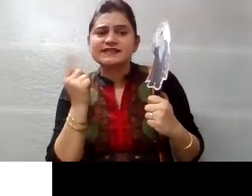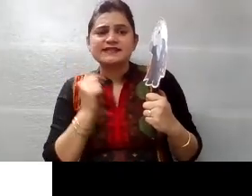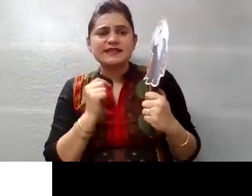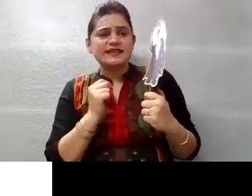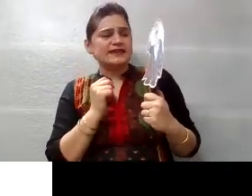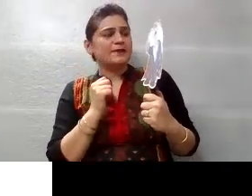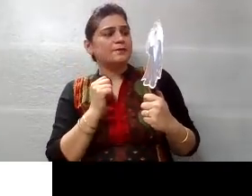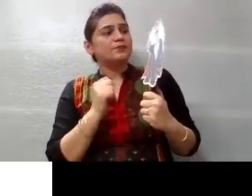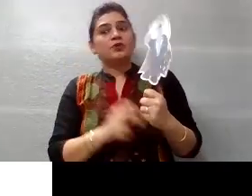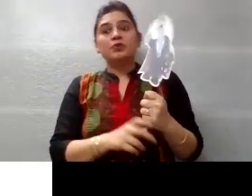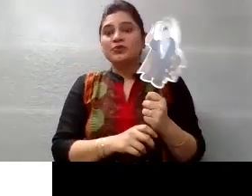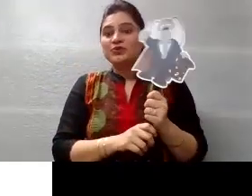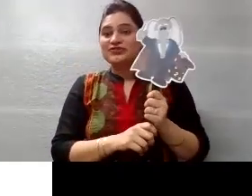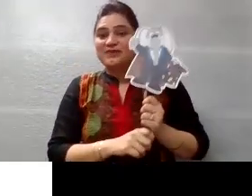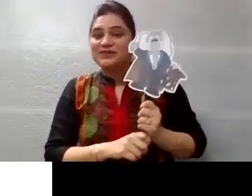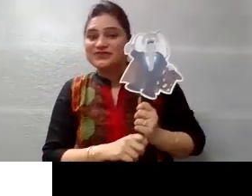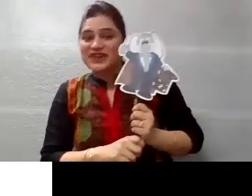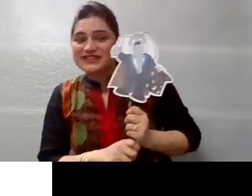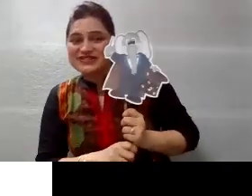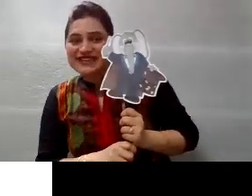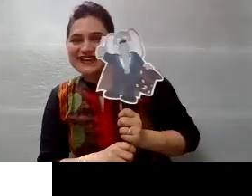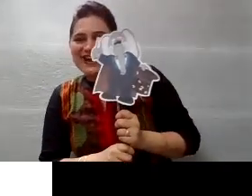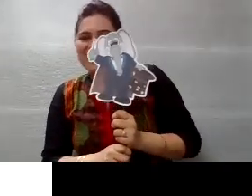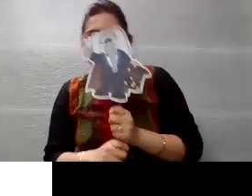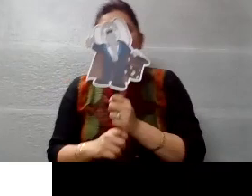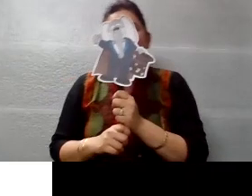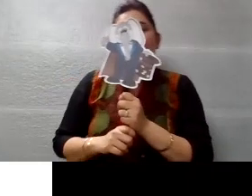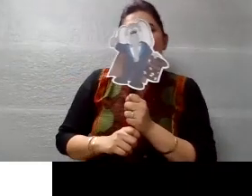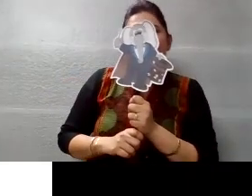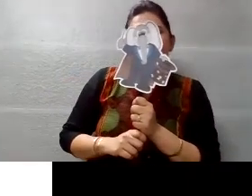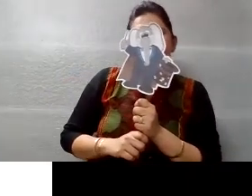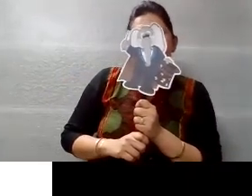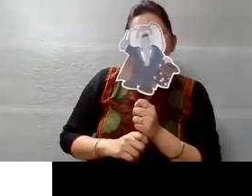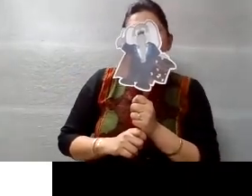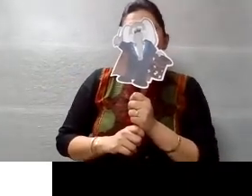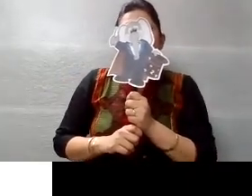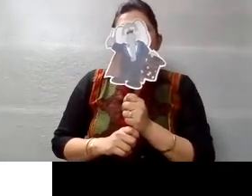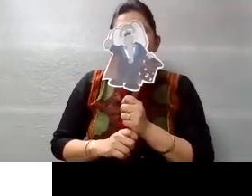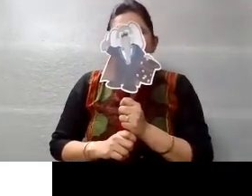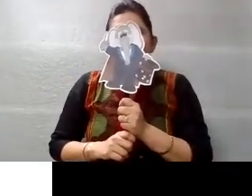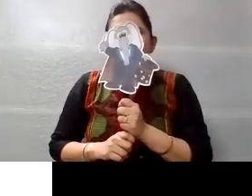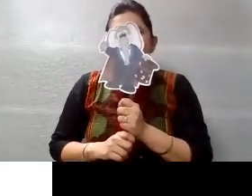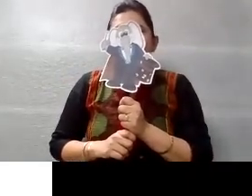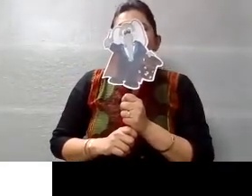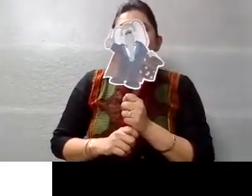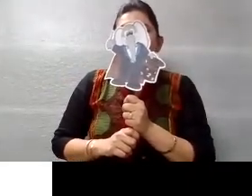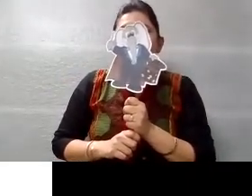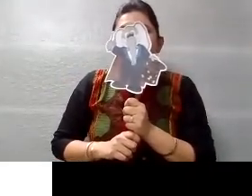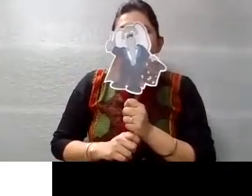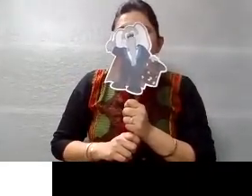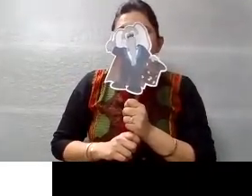60. Oh Jumbo is ready to say now. One tens, two tens,